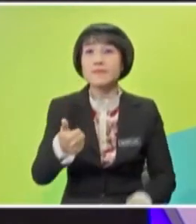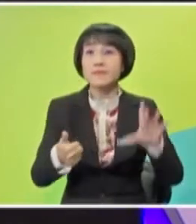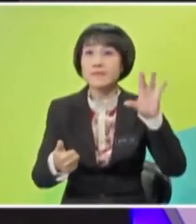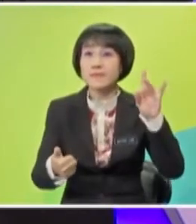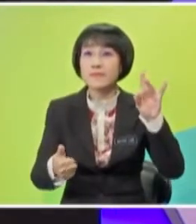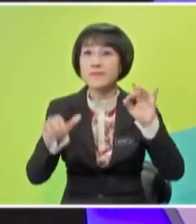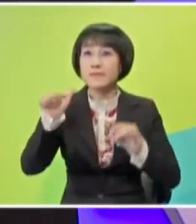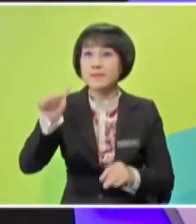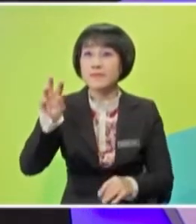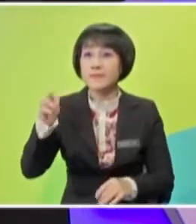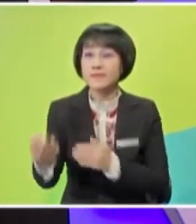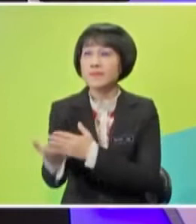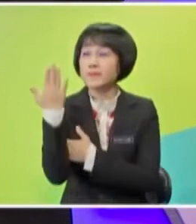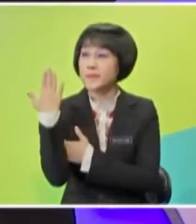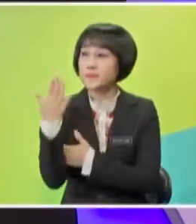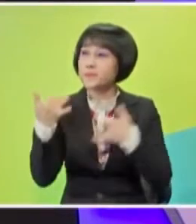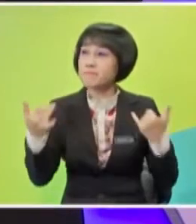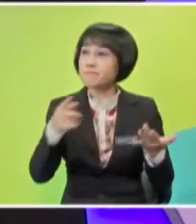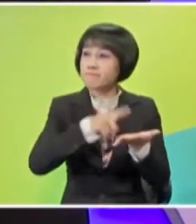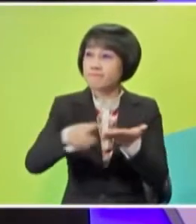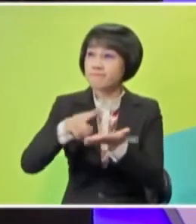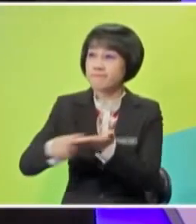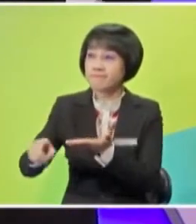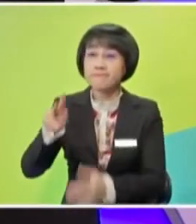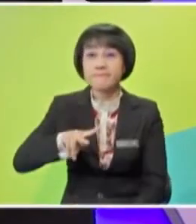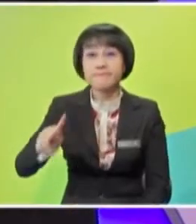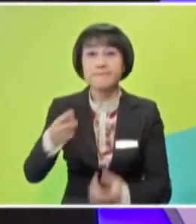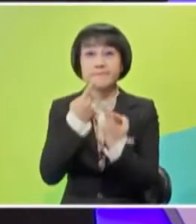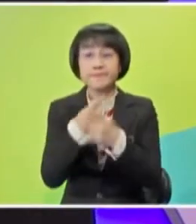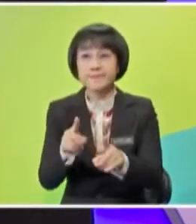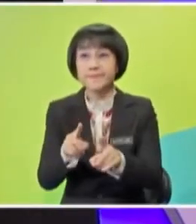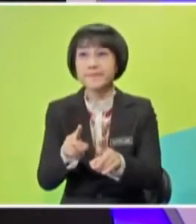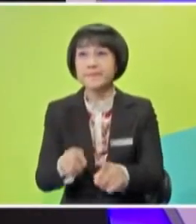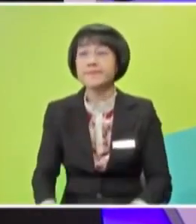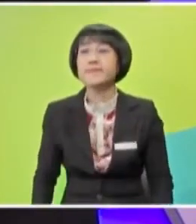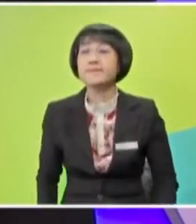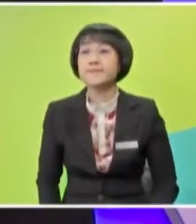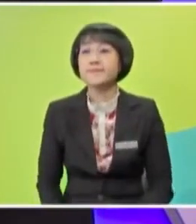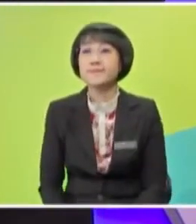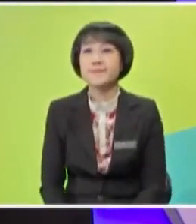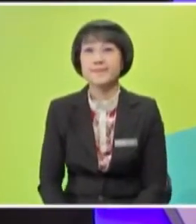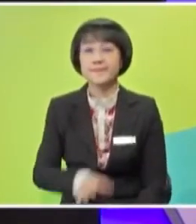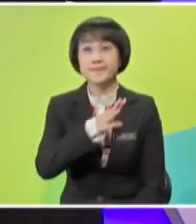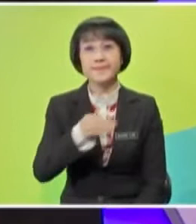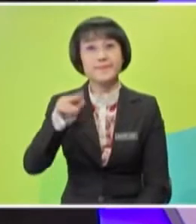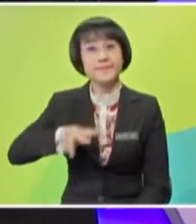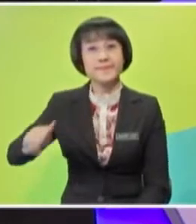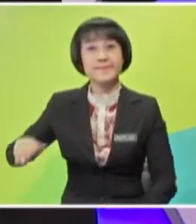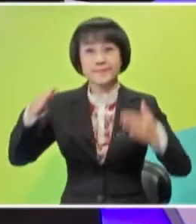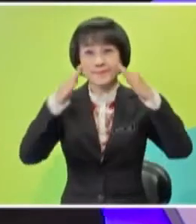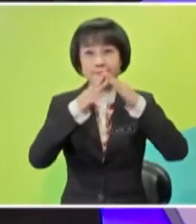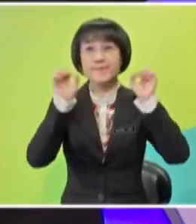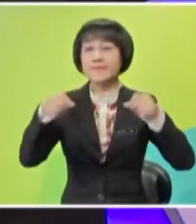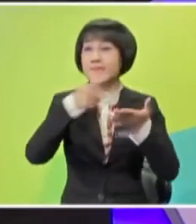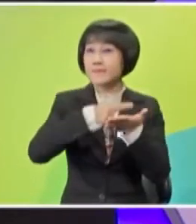Okay. Now we are going to check our pupils' answer from the online, and also pupils at home can check also